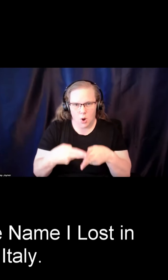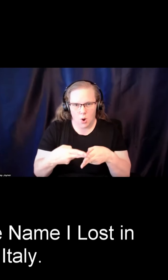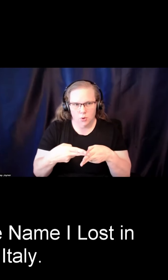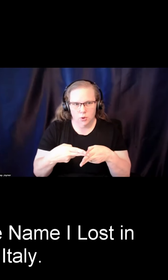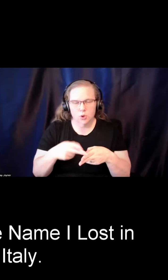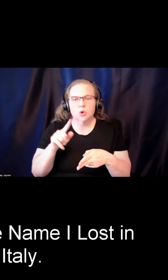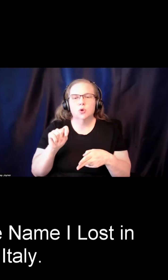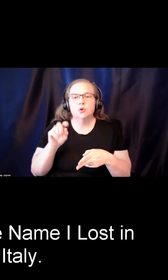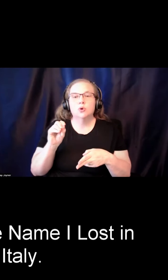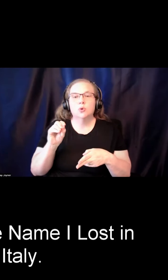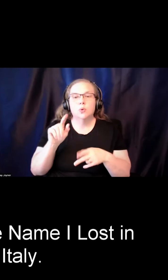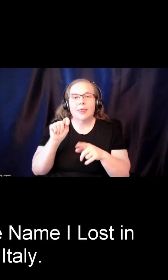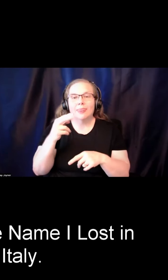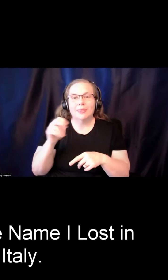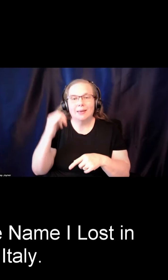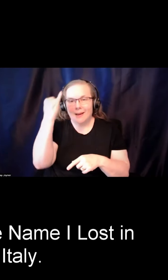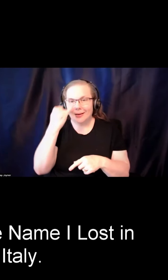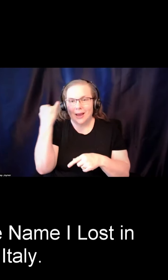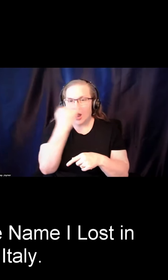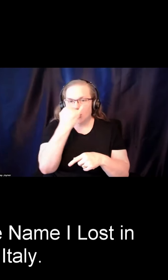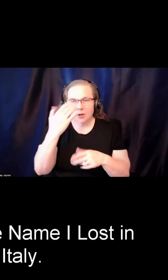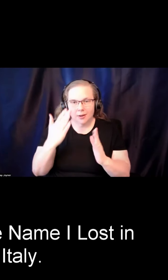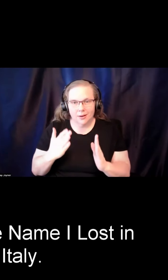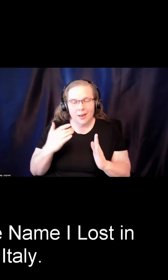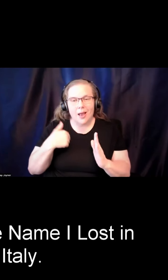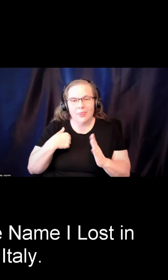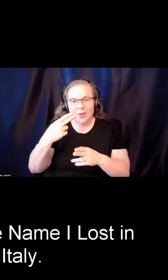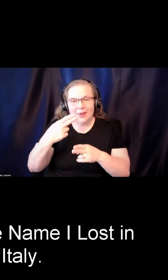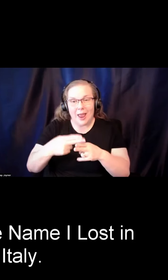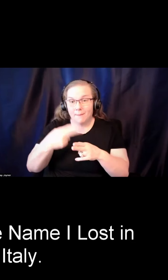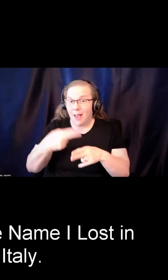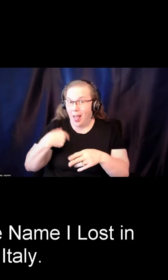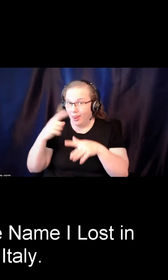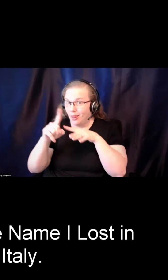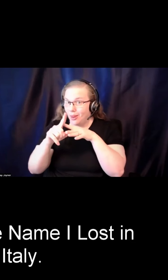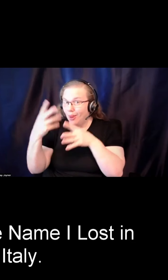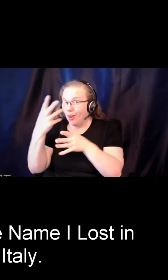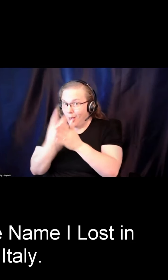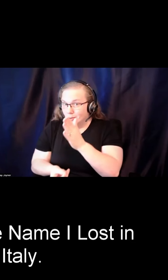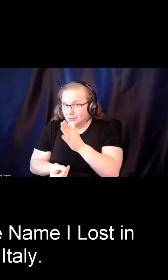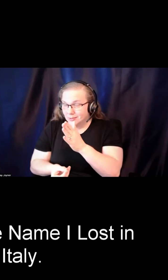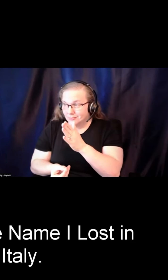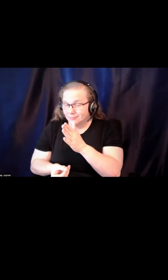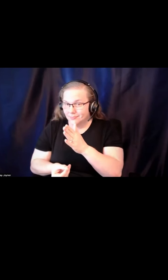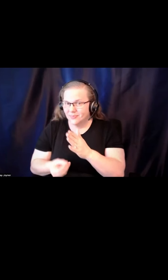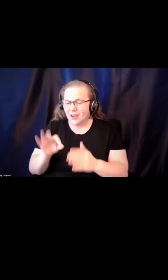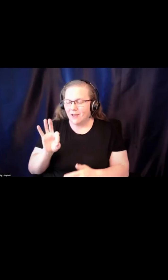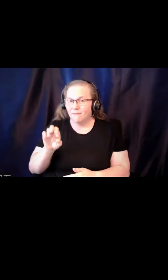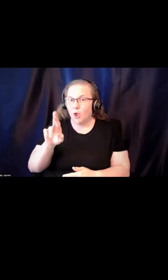To the Italian Whose Name I Lost. Oh, dear. Set in Florence,